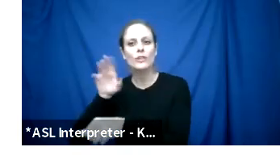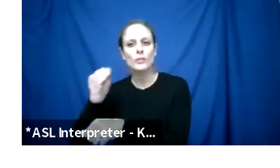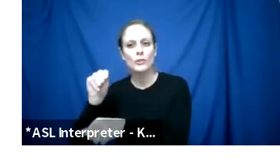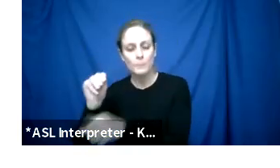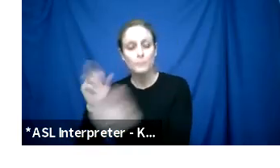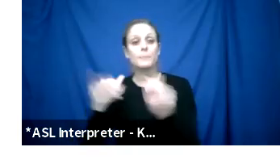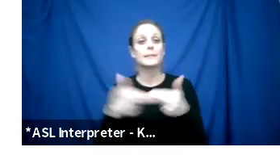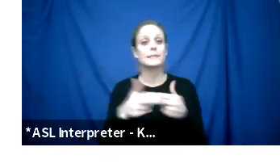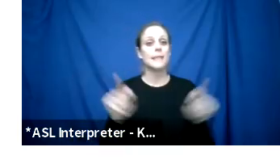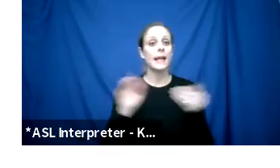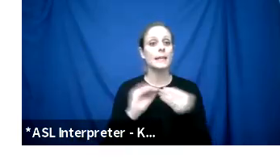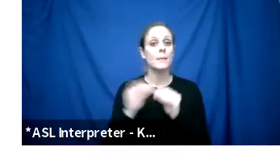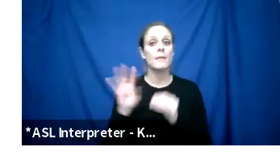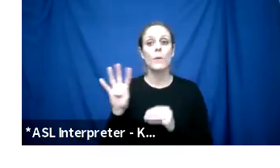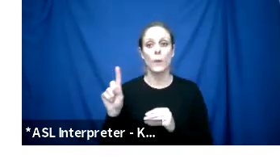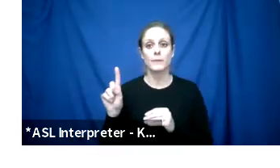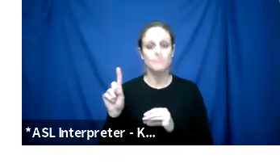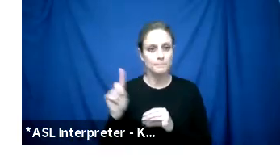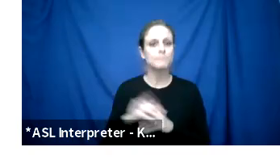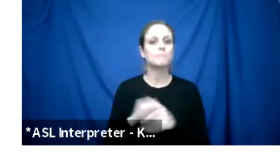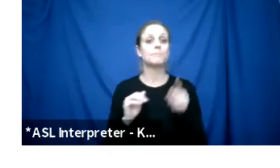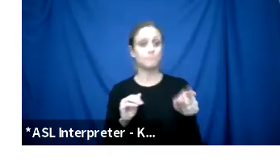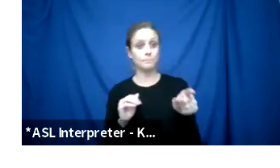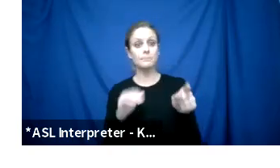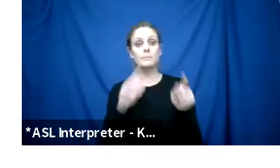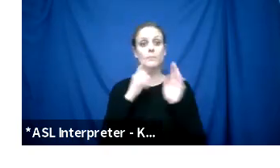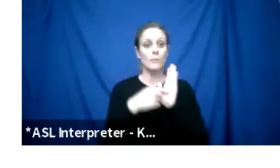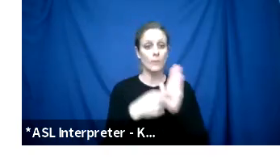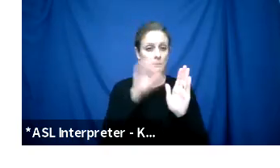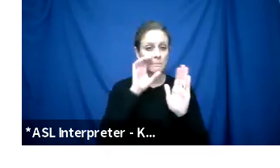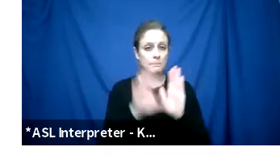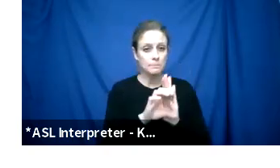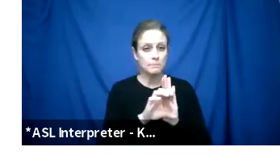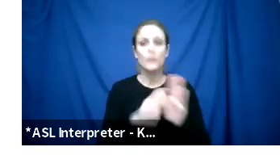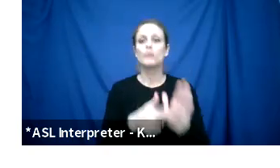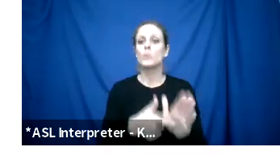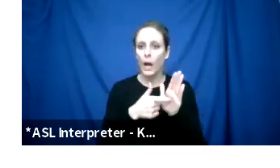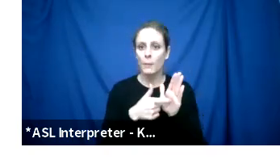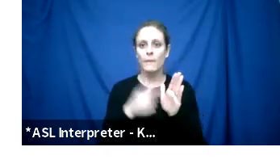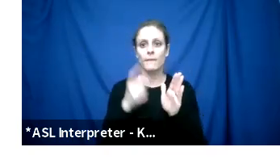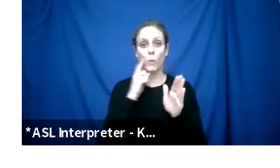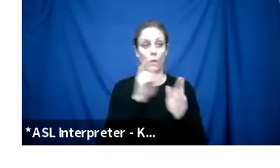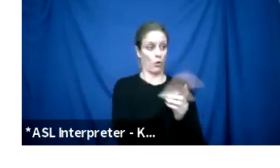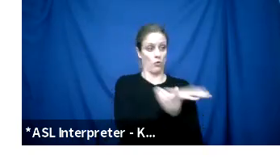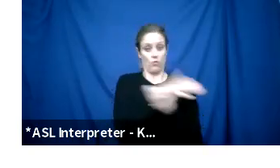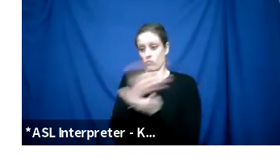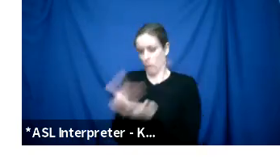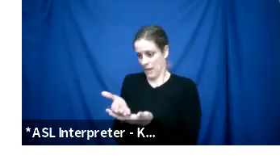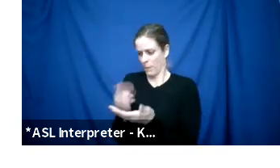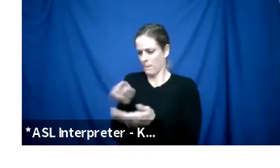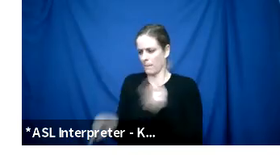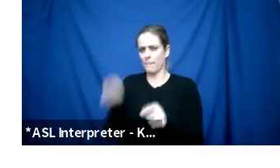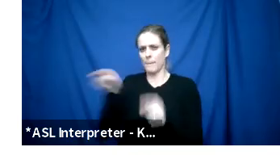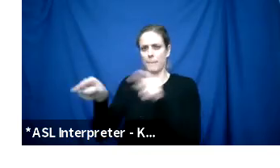41. So now in this slide, what we show the requirements for site arrival points. Now, site